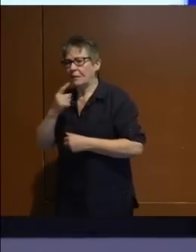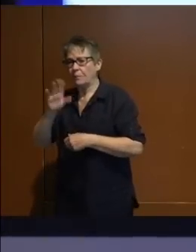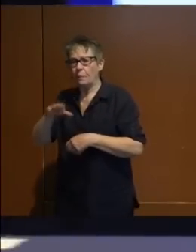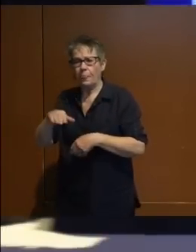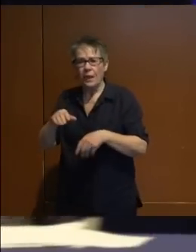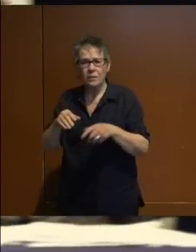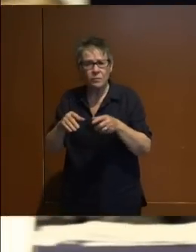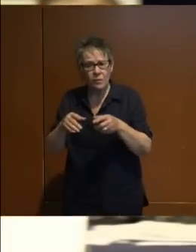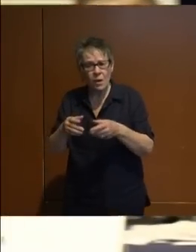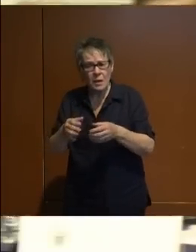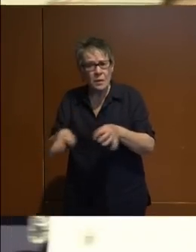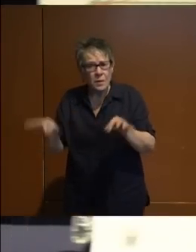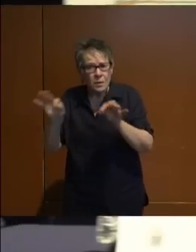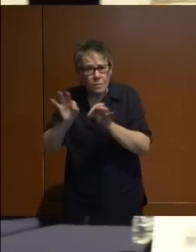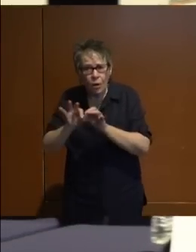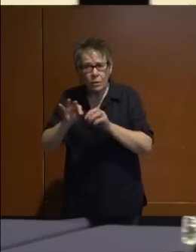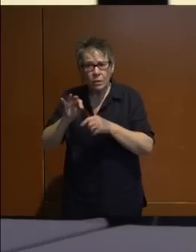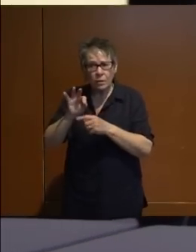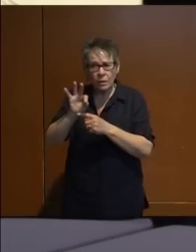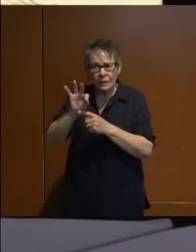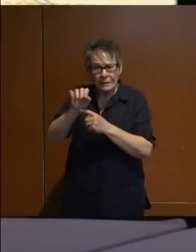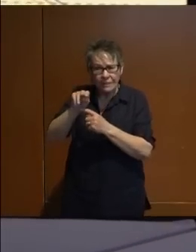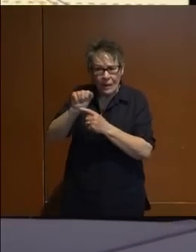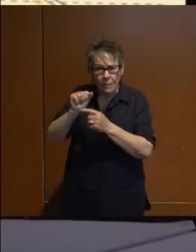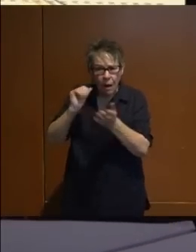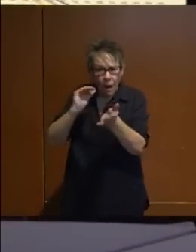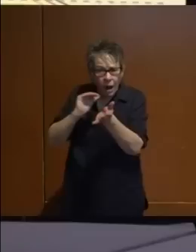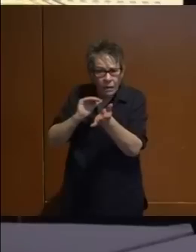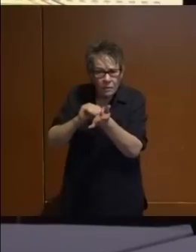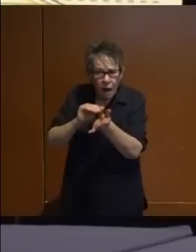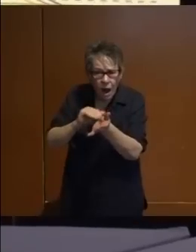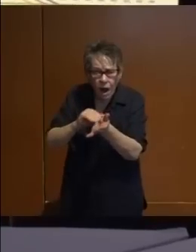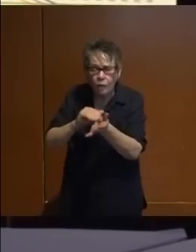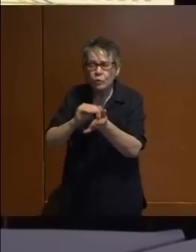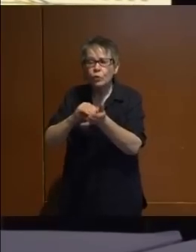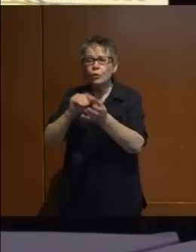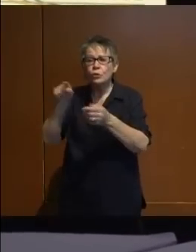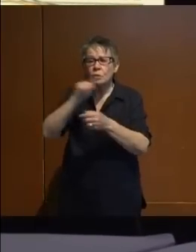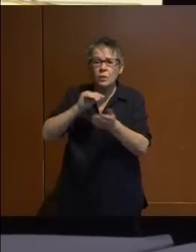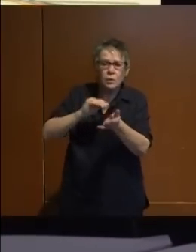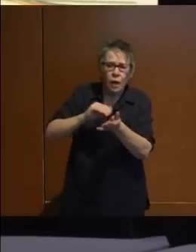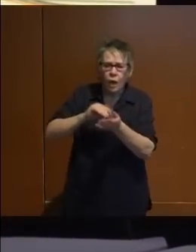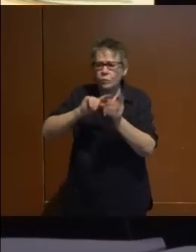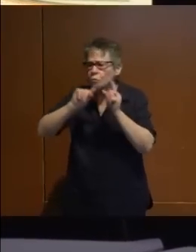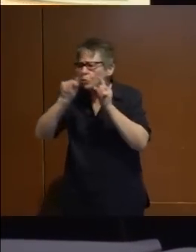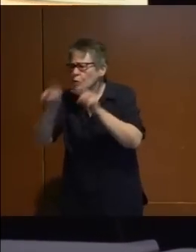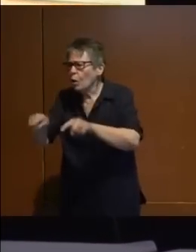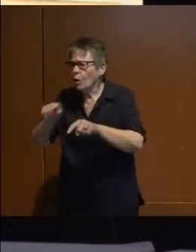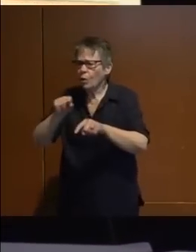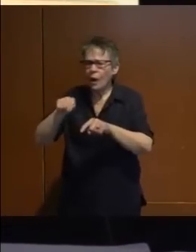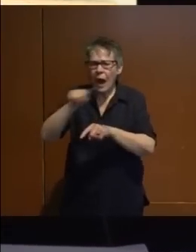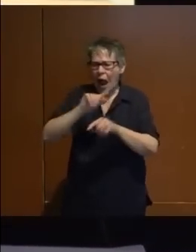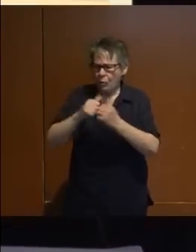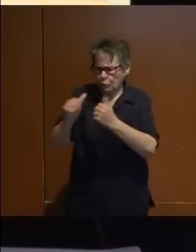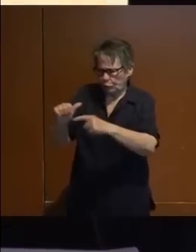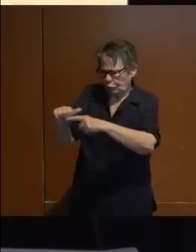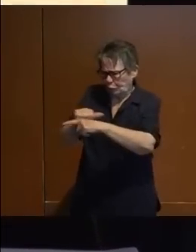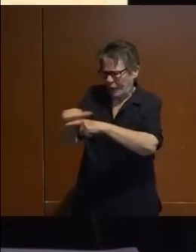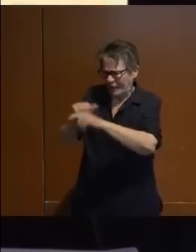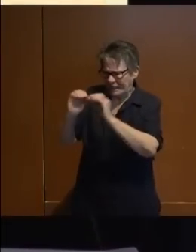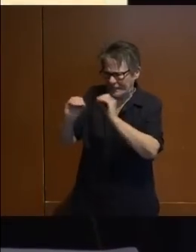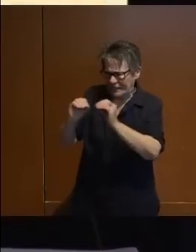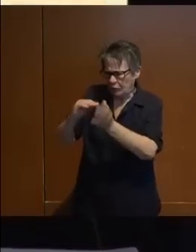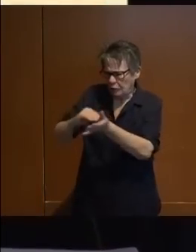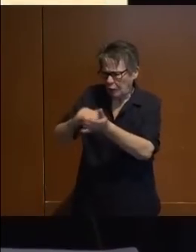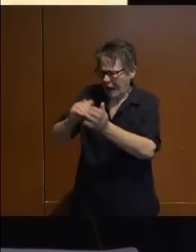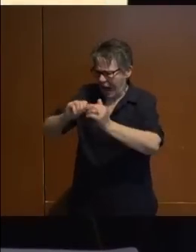travel to hospitals that want more face-to-face education. I've interrupted you twice today, and I